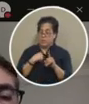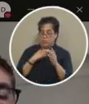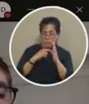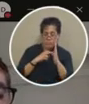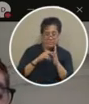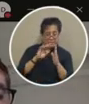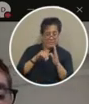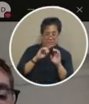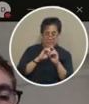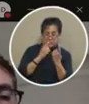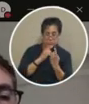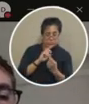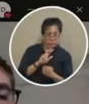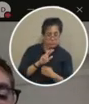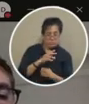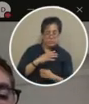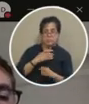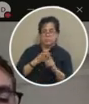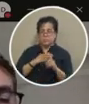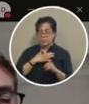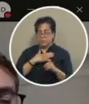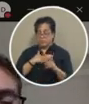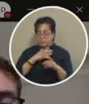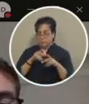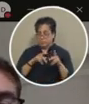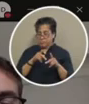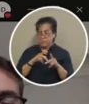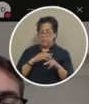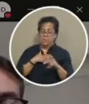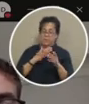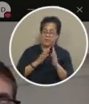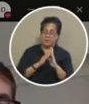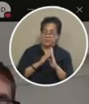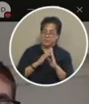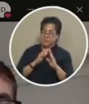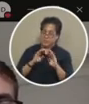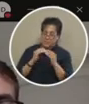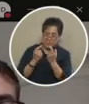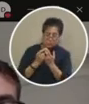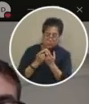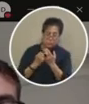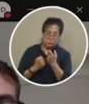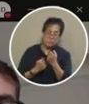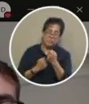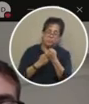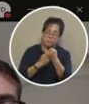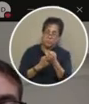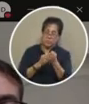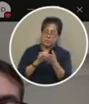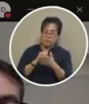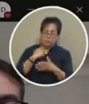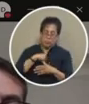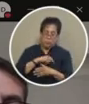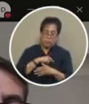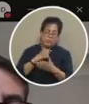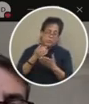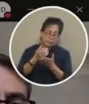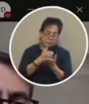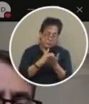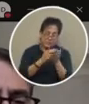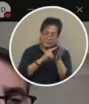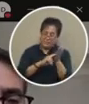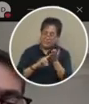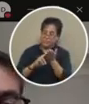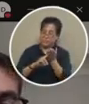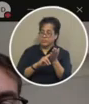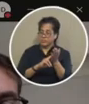this district, on behalf of my constituents, I am asking my colleagues to support this initiative that we went and collected signatures